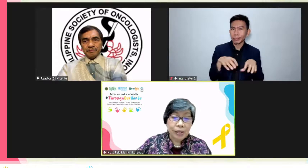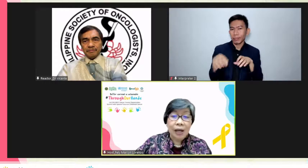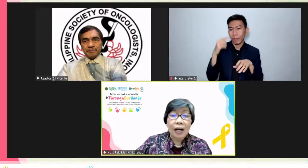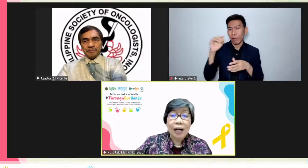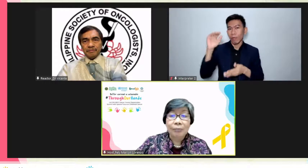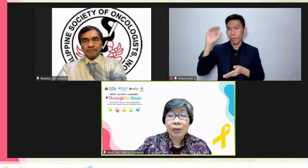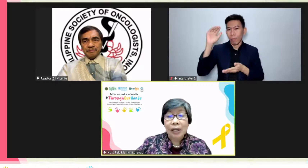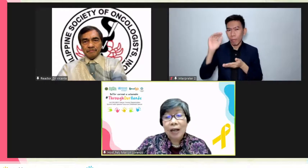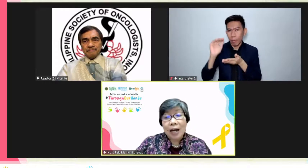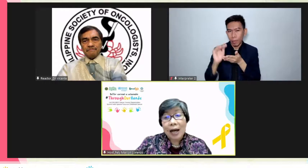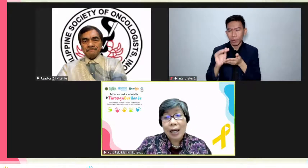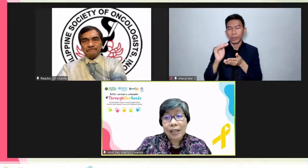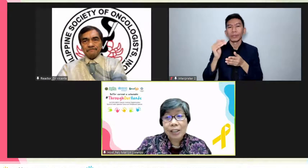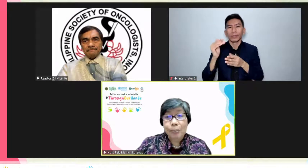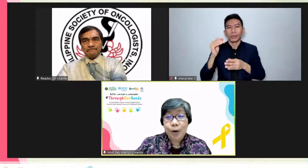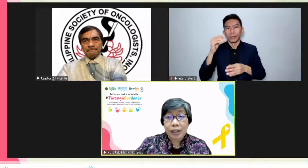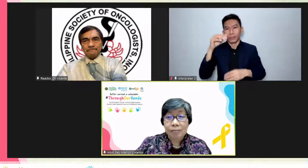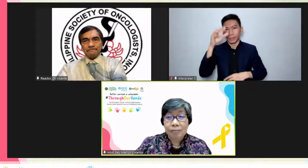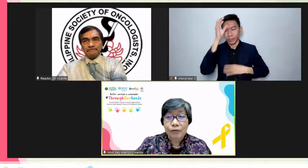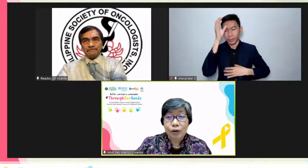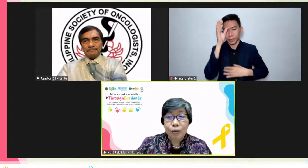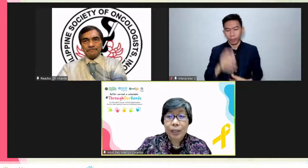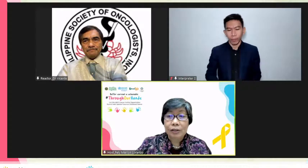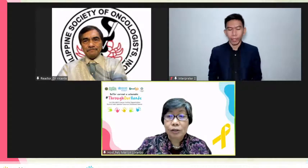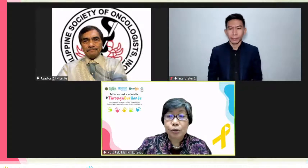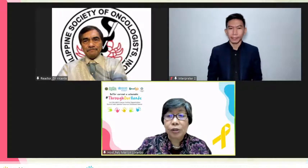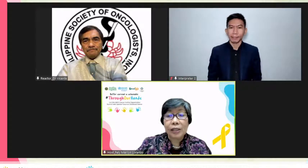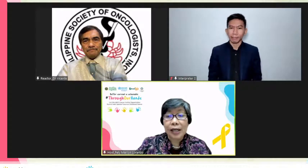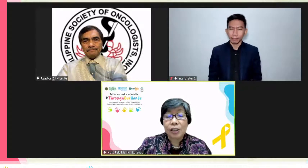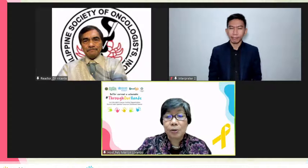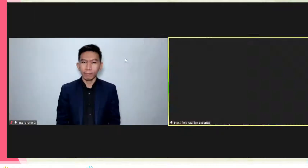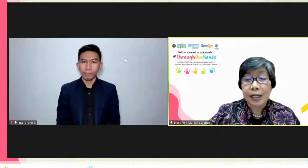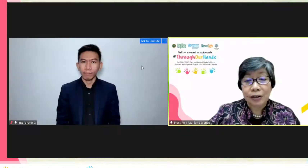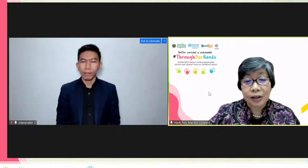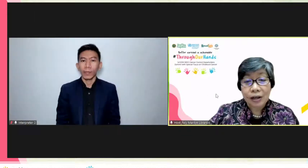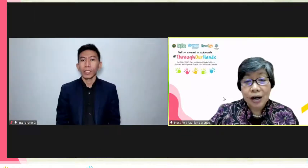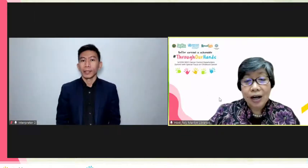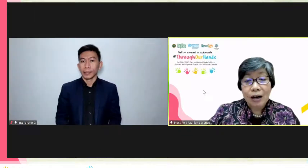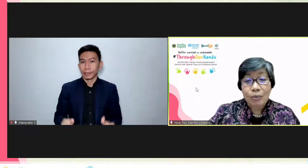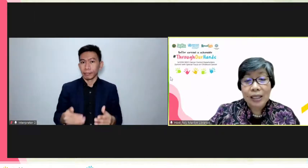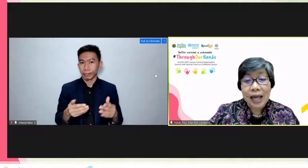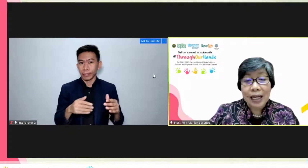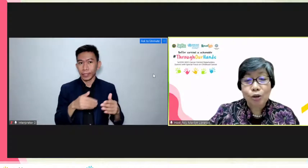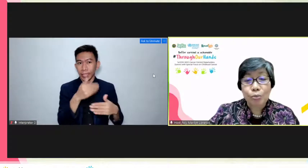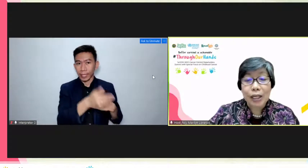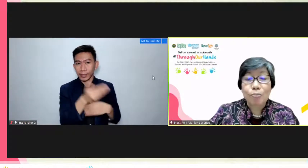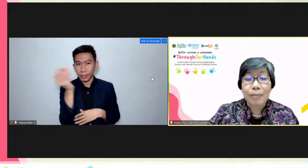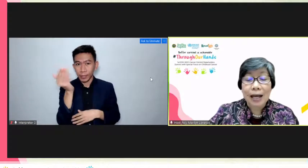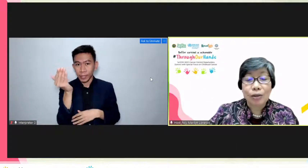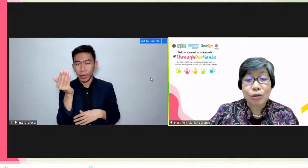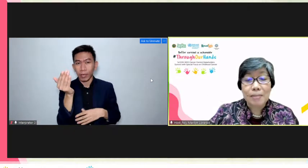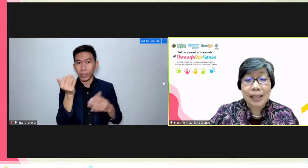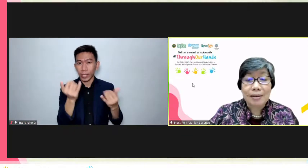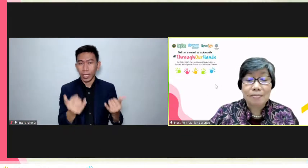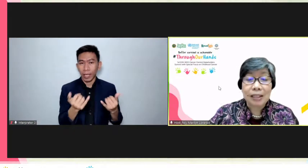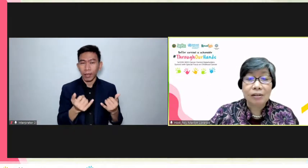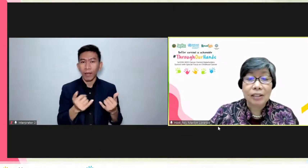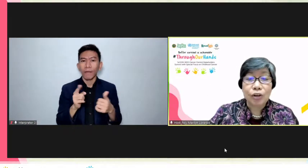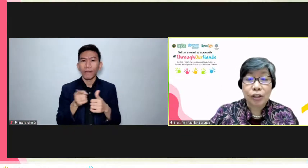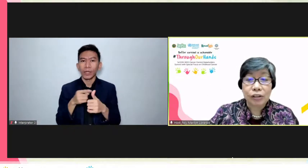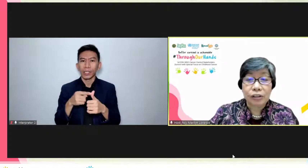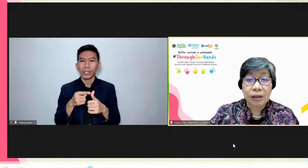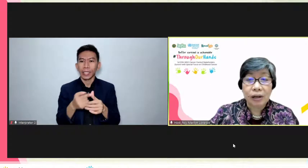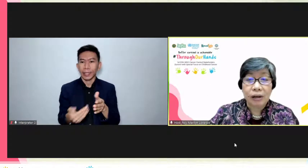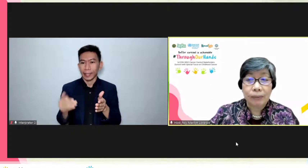taken. At this point, before we introduce the next speaker, we'd like to bring you back to the